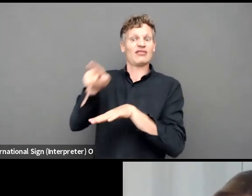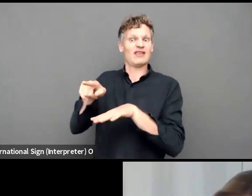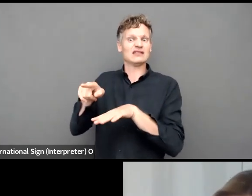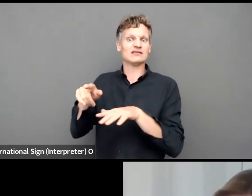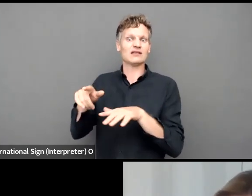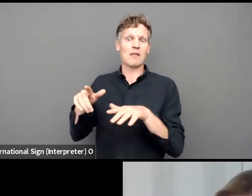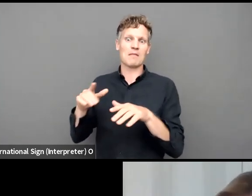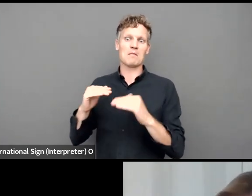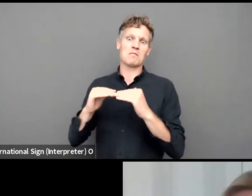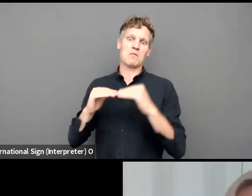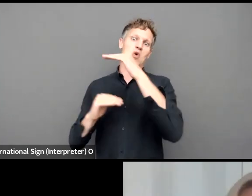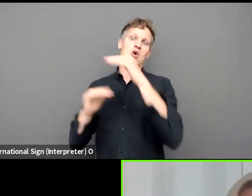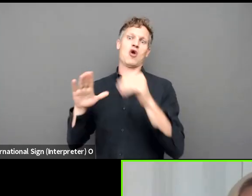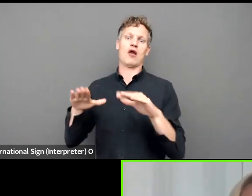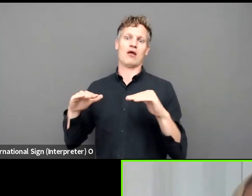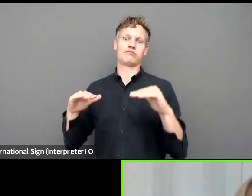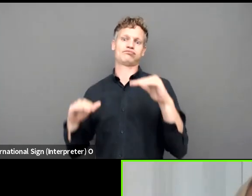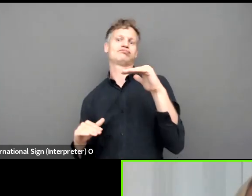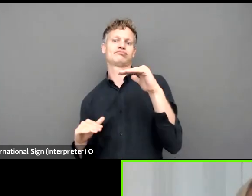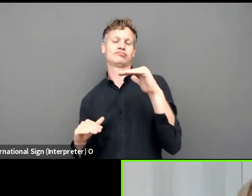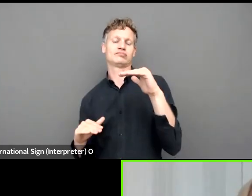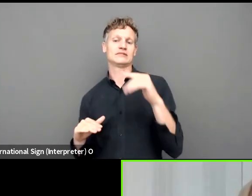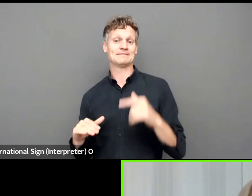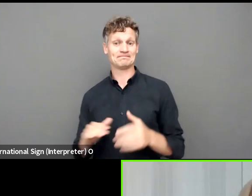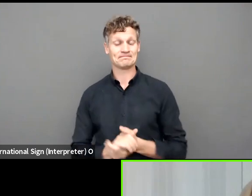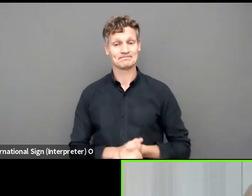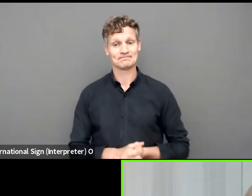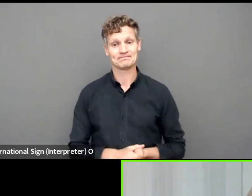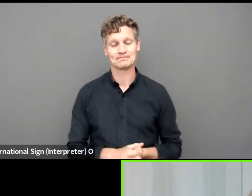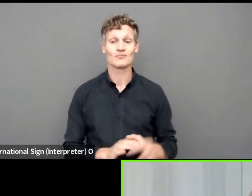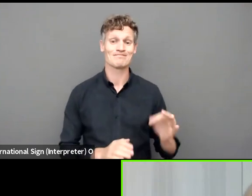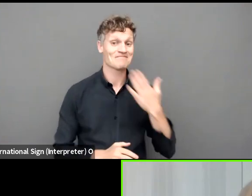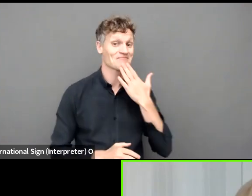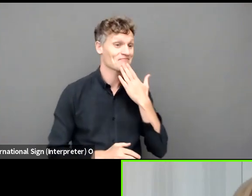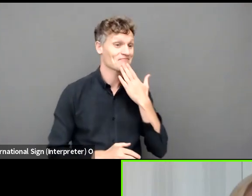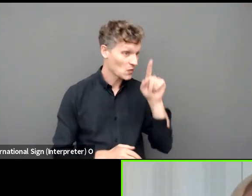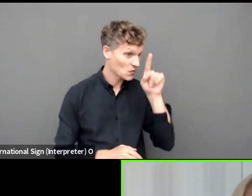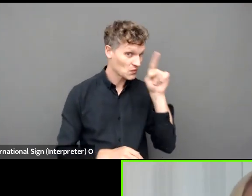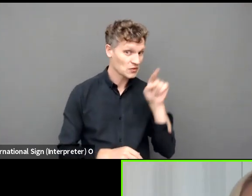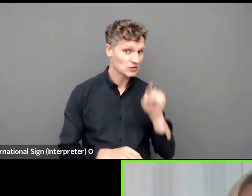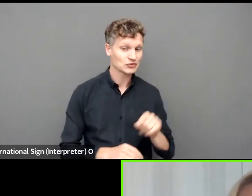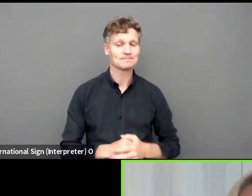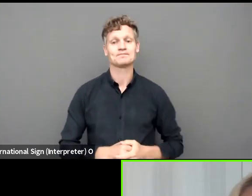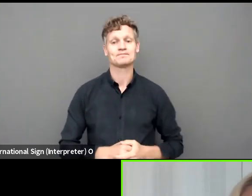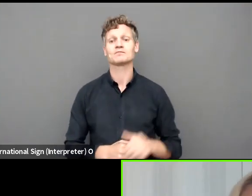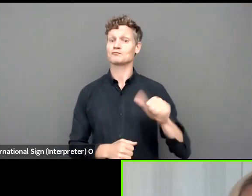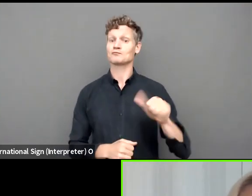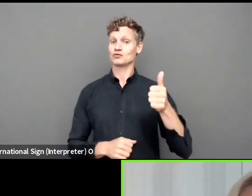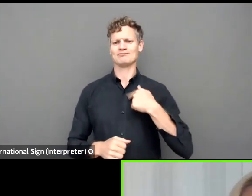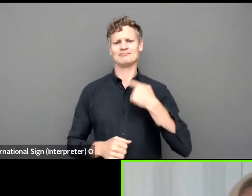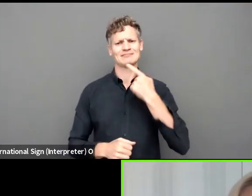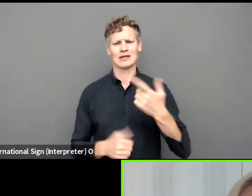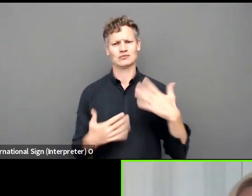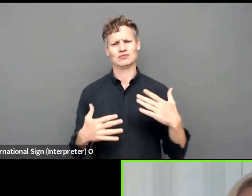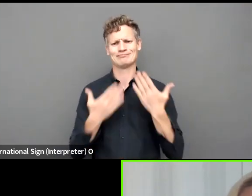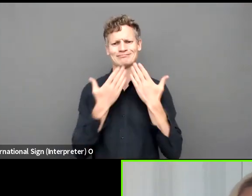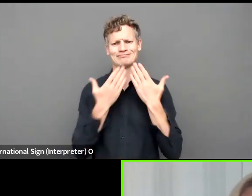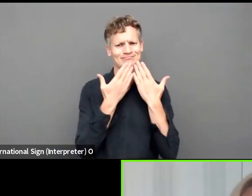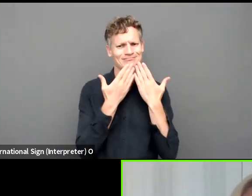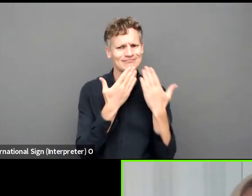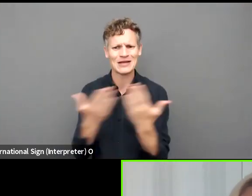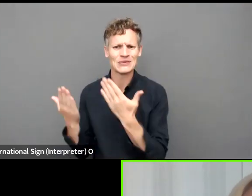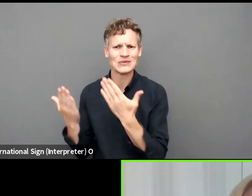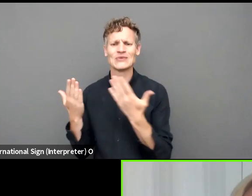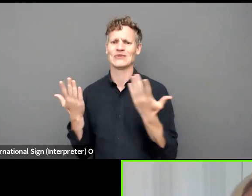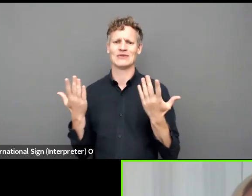bit. Thank you so much for this question. Let me first thank everyone on the screen and for listening